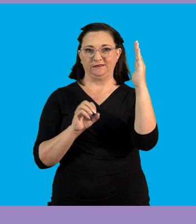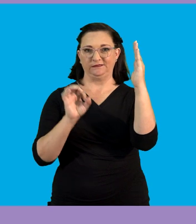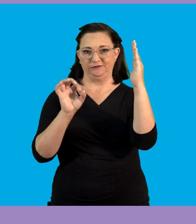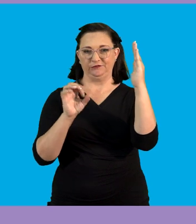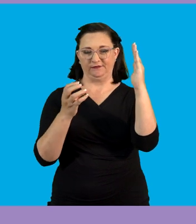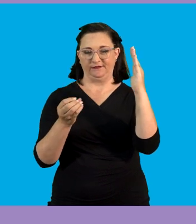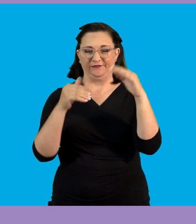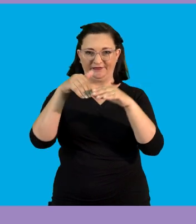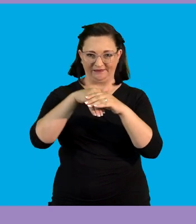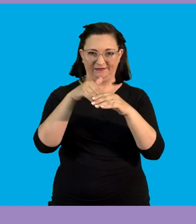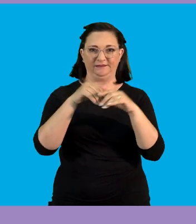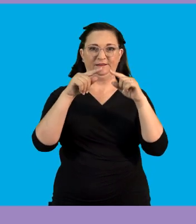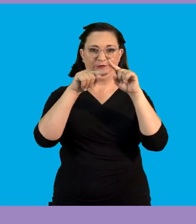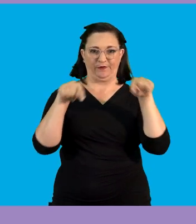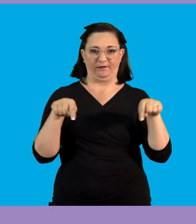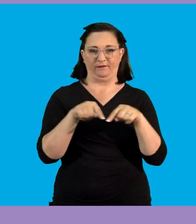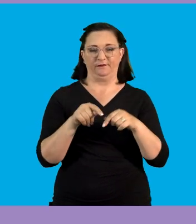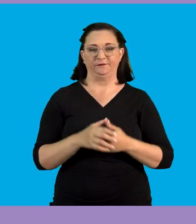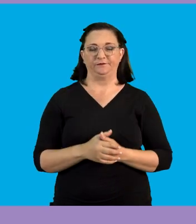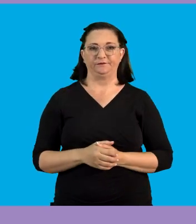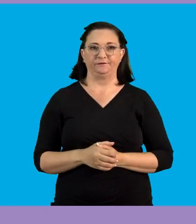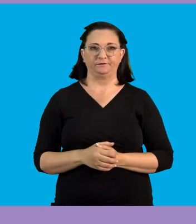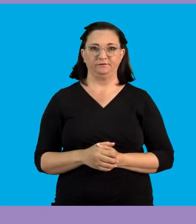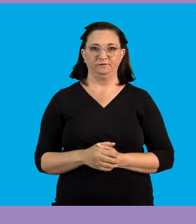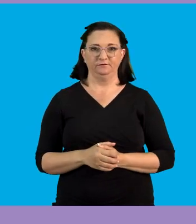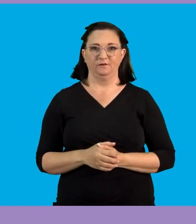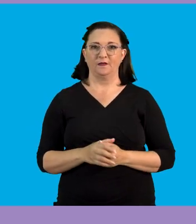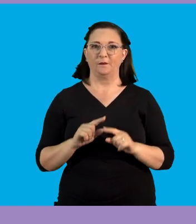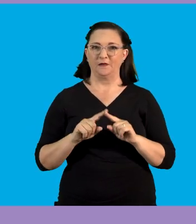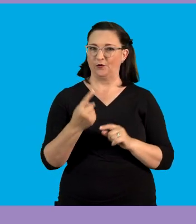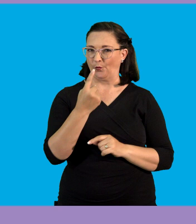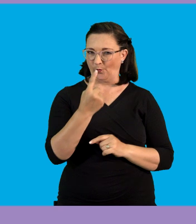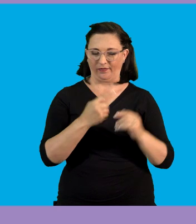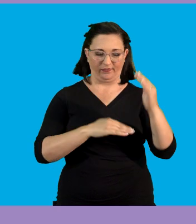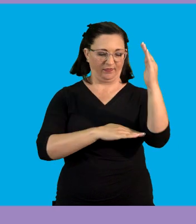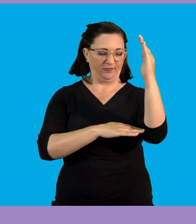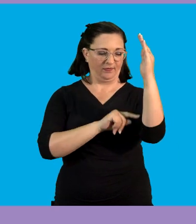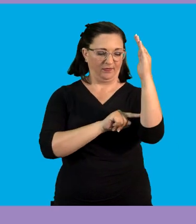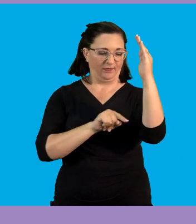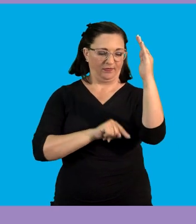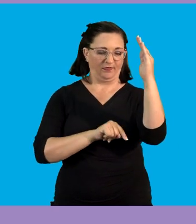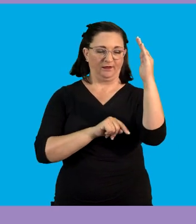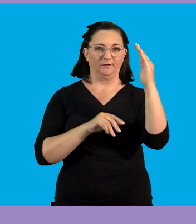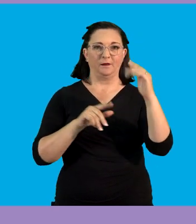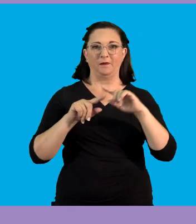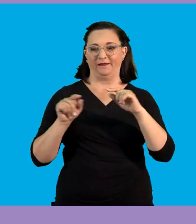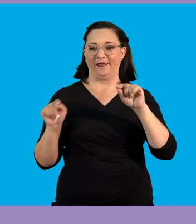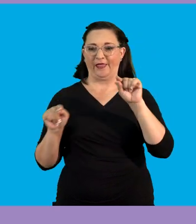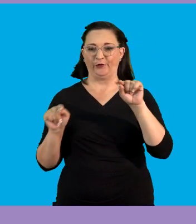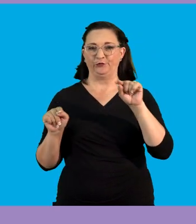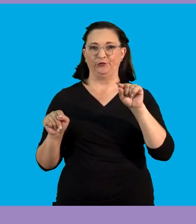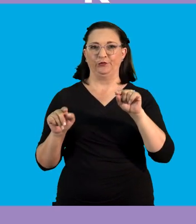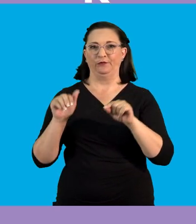is an angle that is 90 degrees. And that is the only angle that would be 90. The others are acute